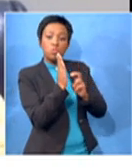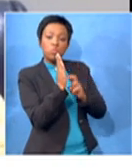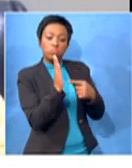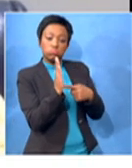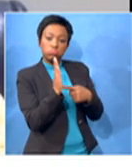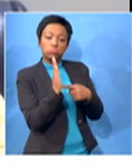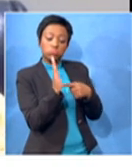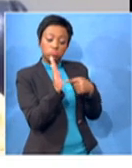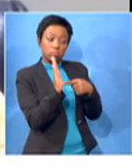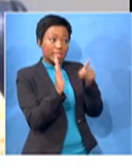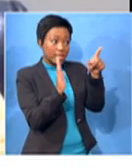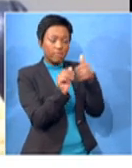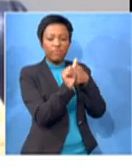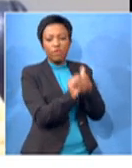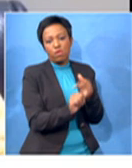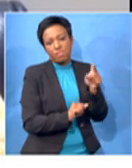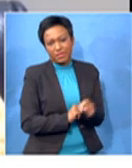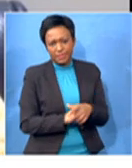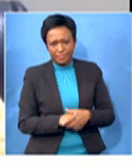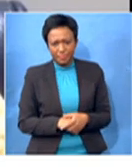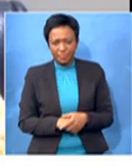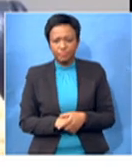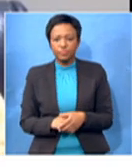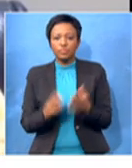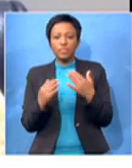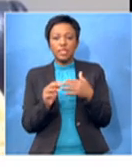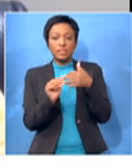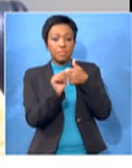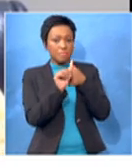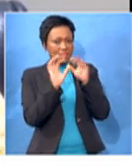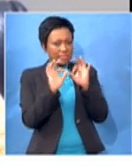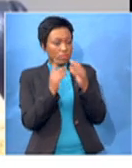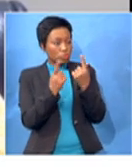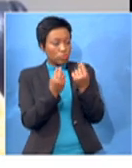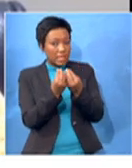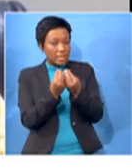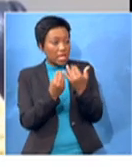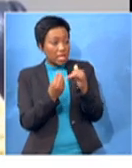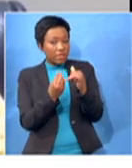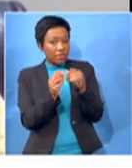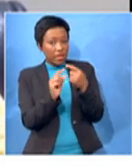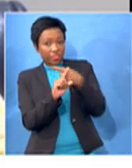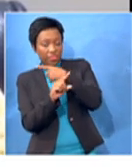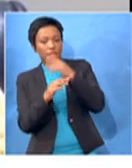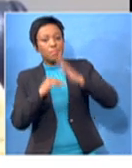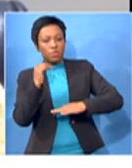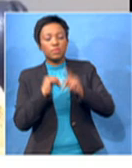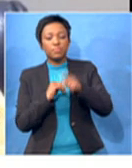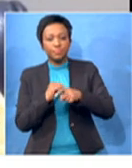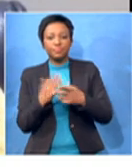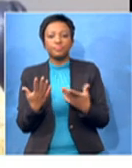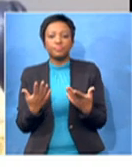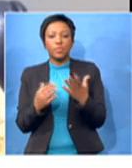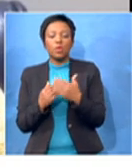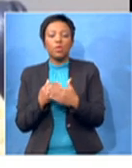order, be lawless and do things with impunity, right? So when I have a protection, expect